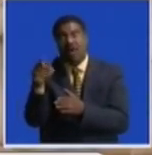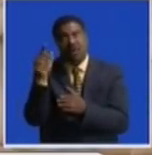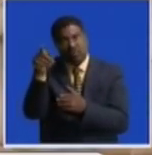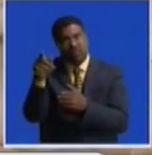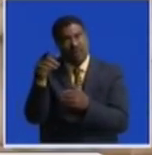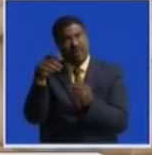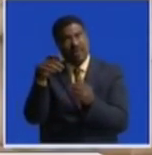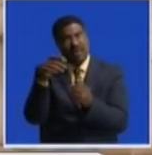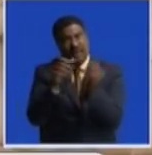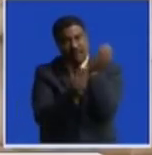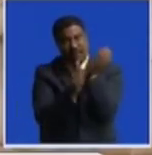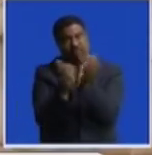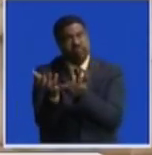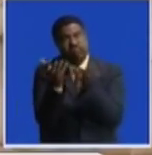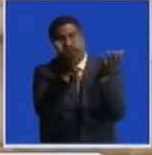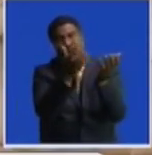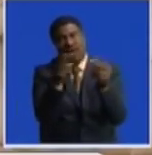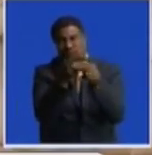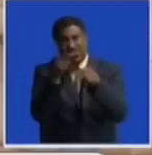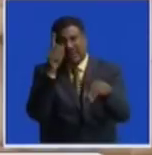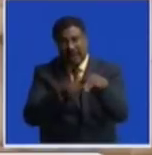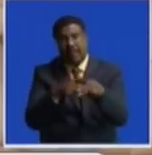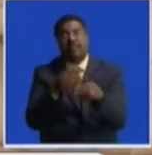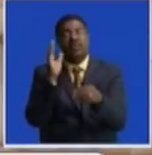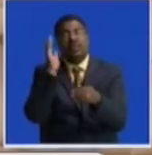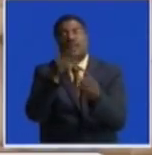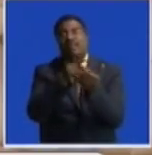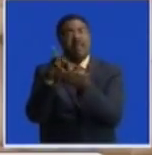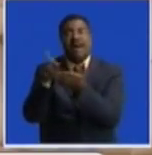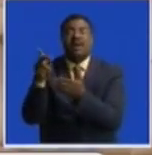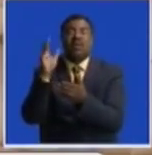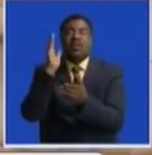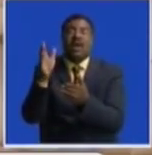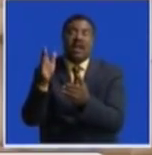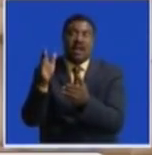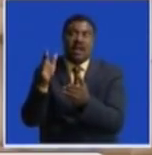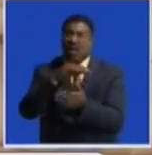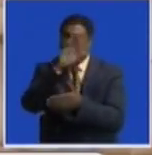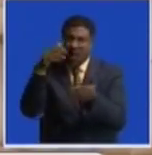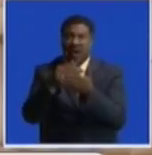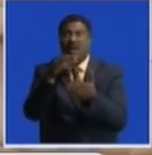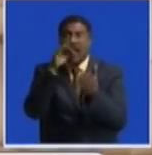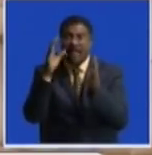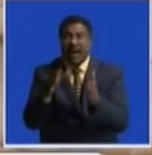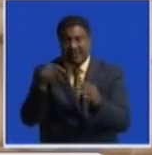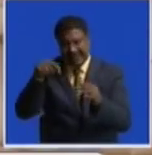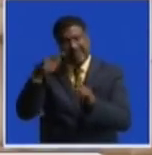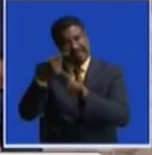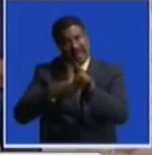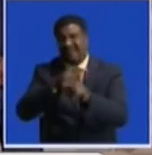been supplied this season in the shortest possible time. So we should be able to clear all our farmers within this month of